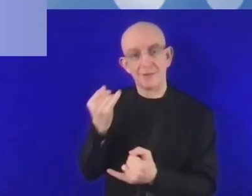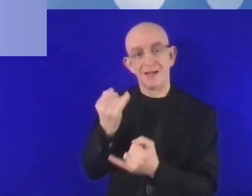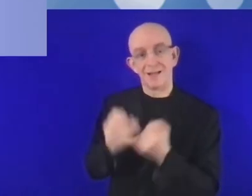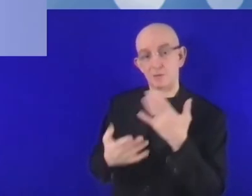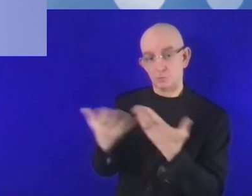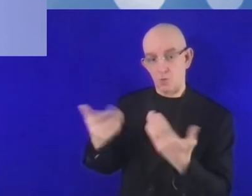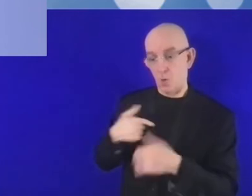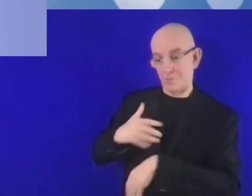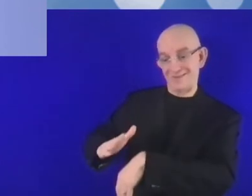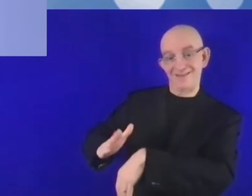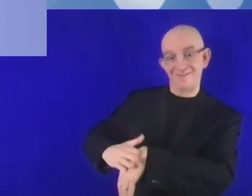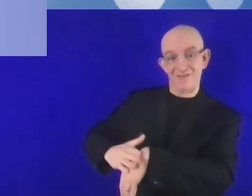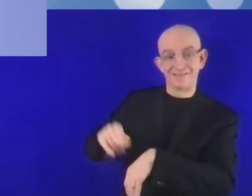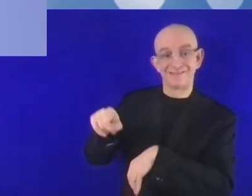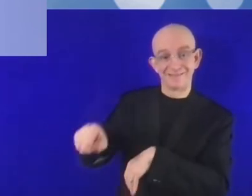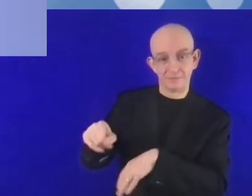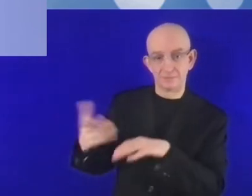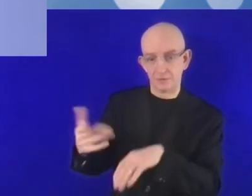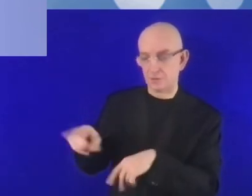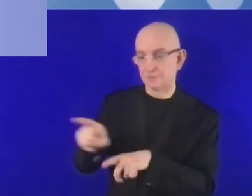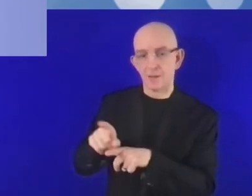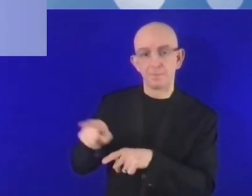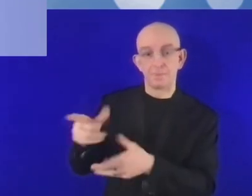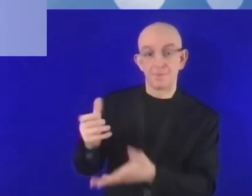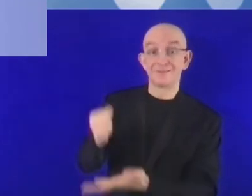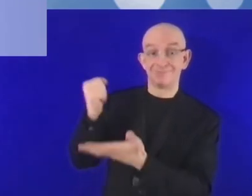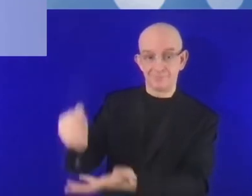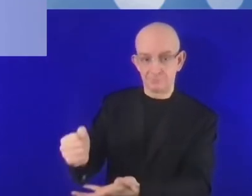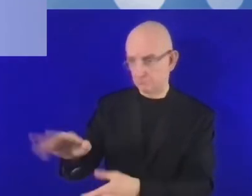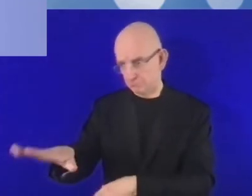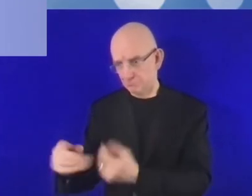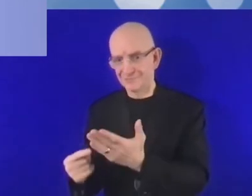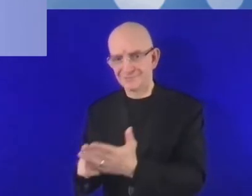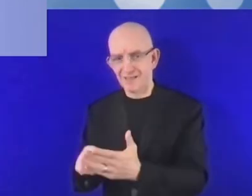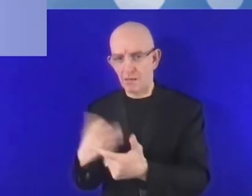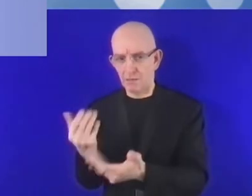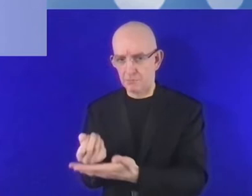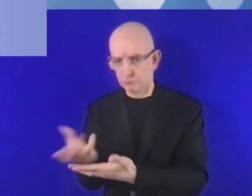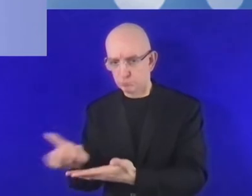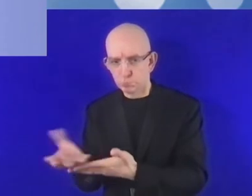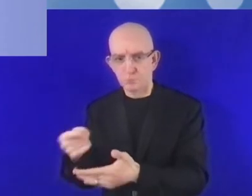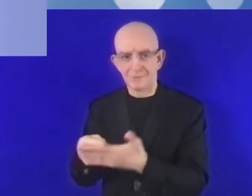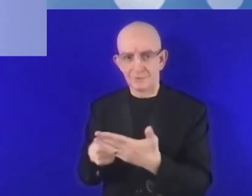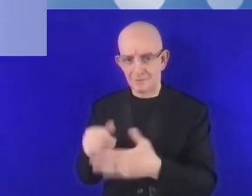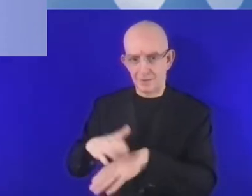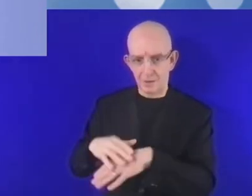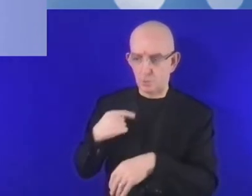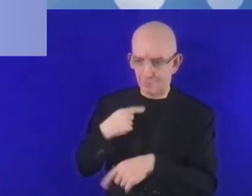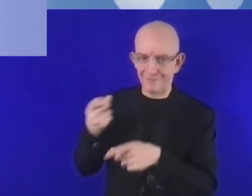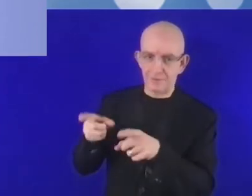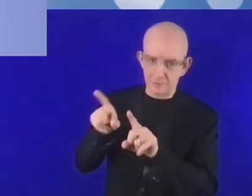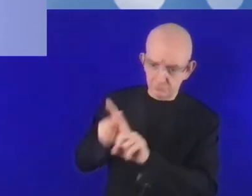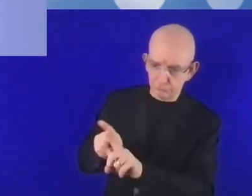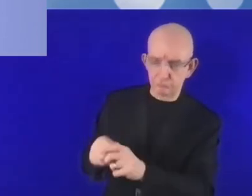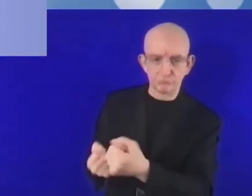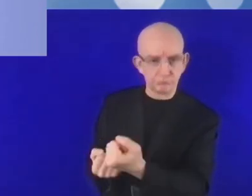to and we are with our clients from the beginning to the end from the preparation stage to the end of of the project